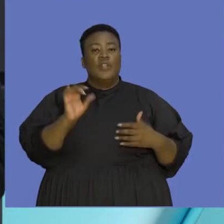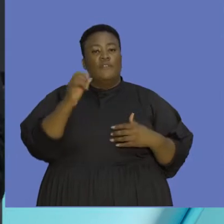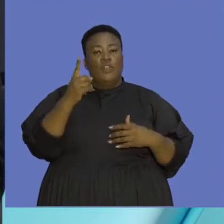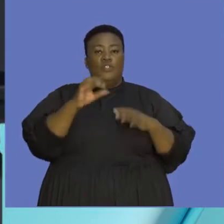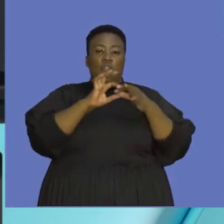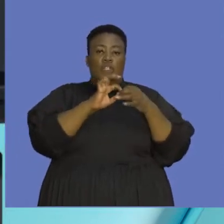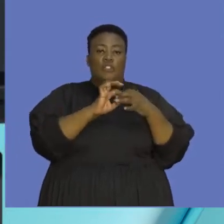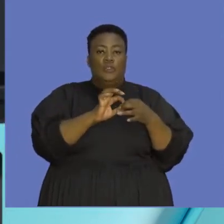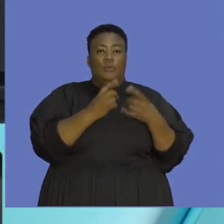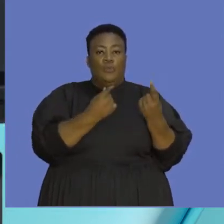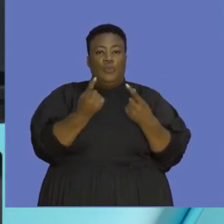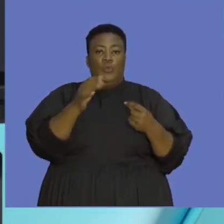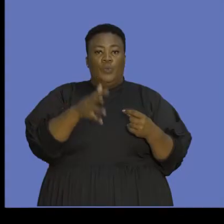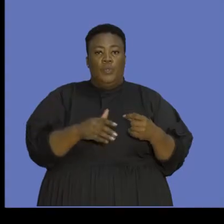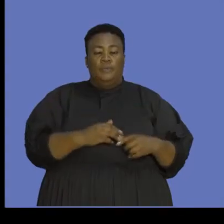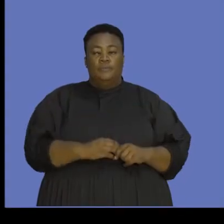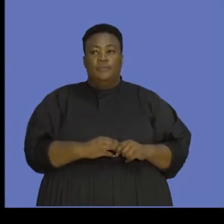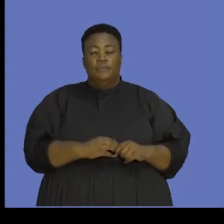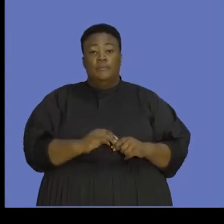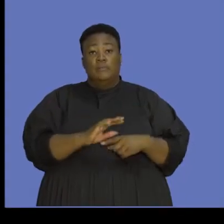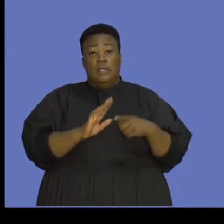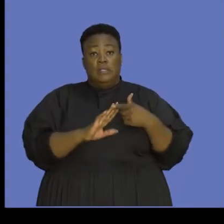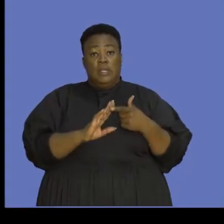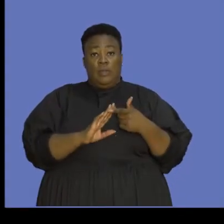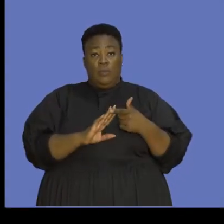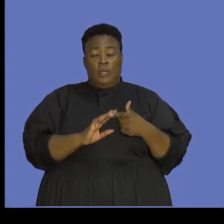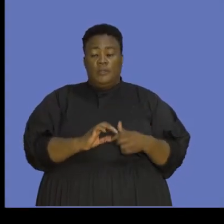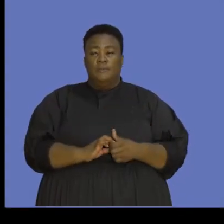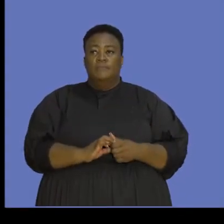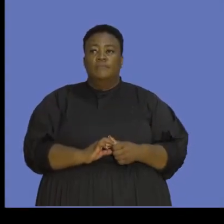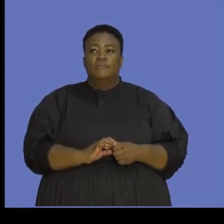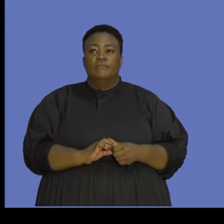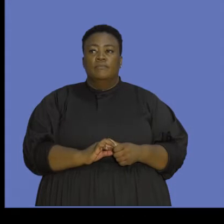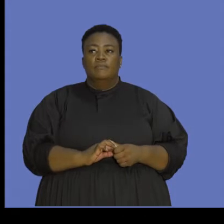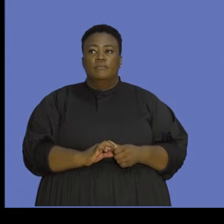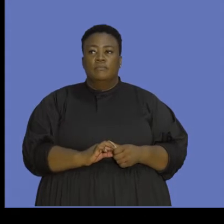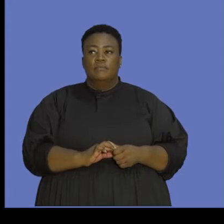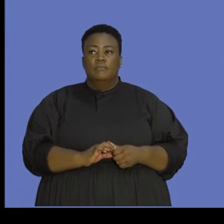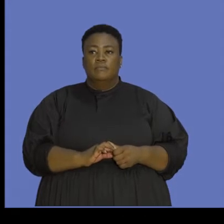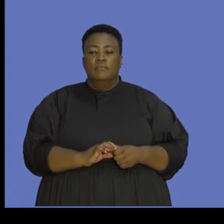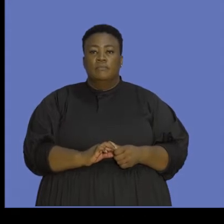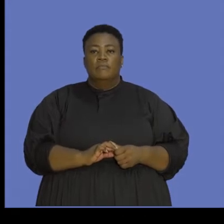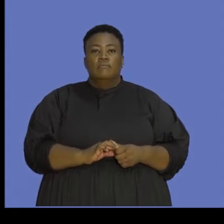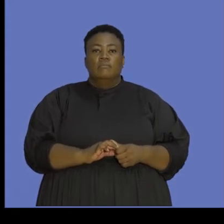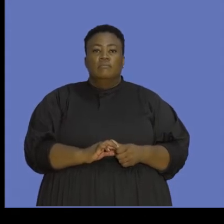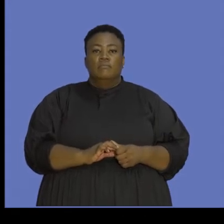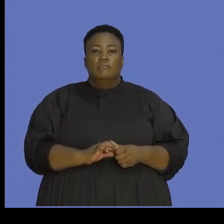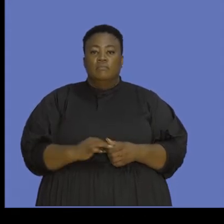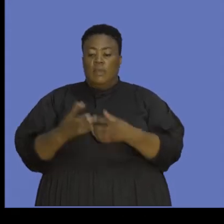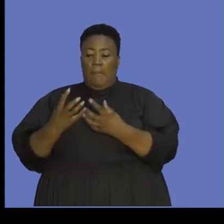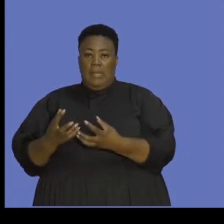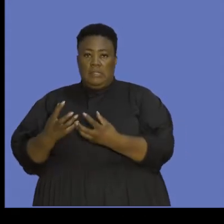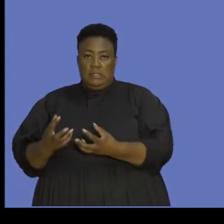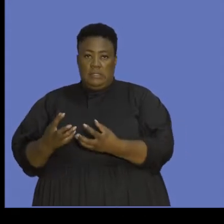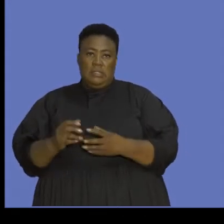relationship we're going to look at. The second one is mass and acceleration.